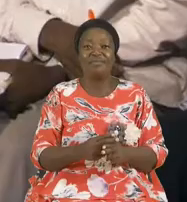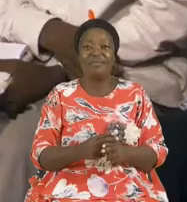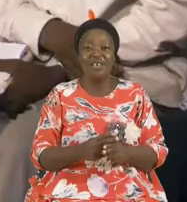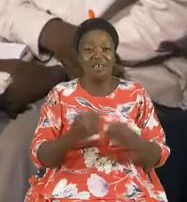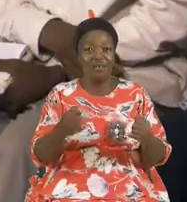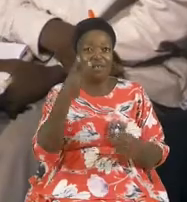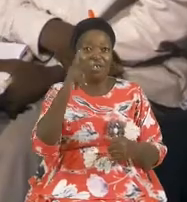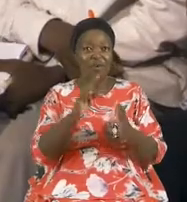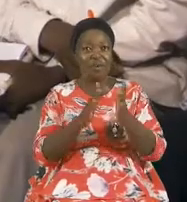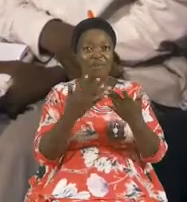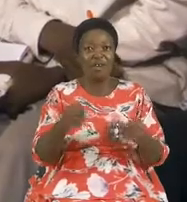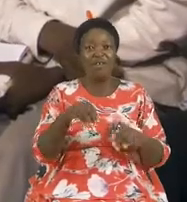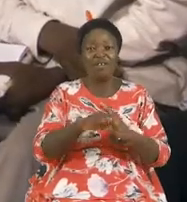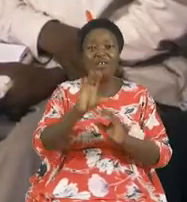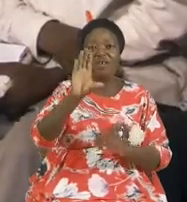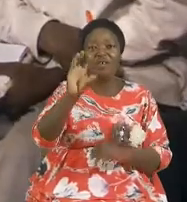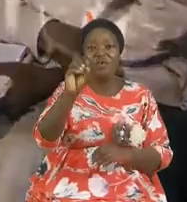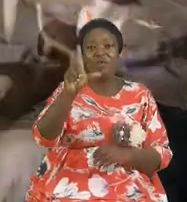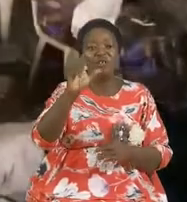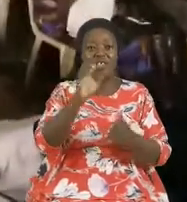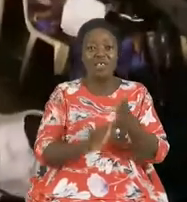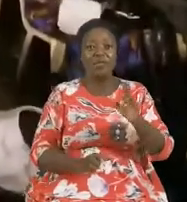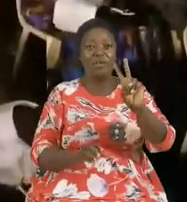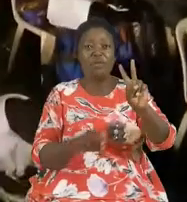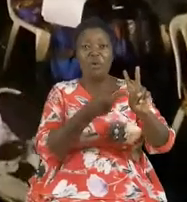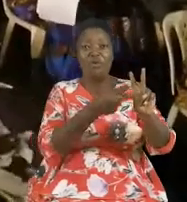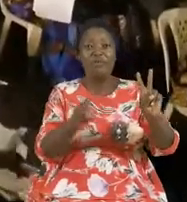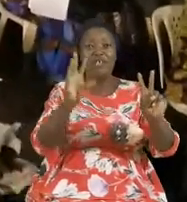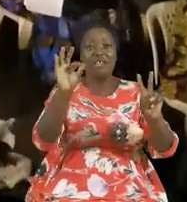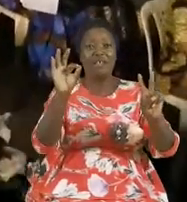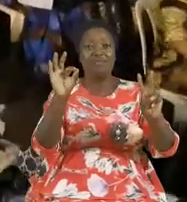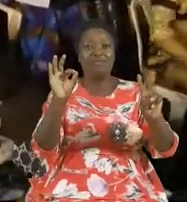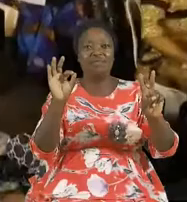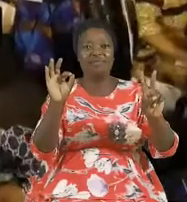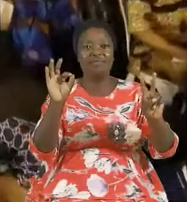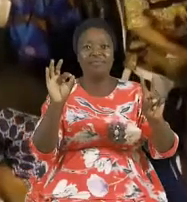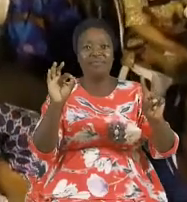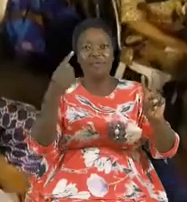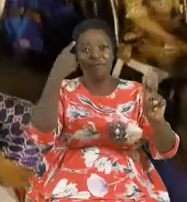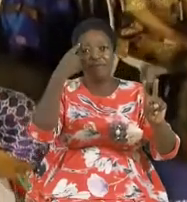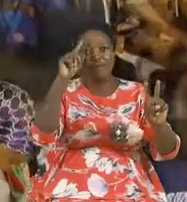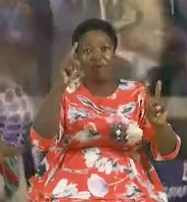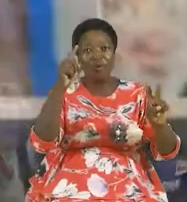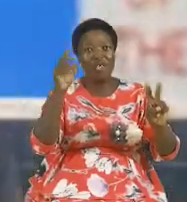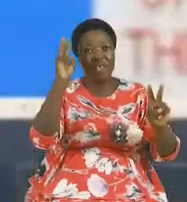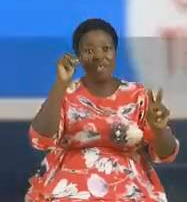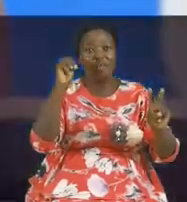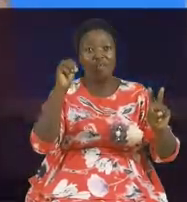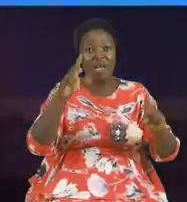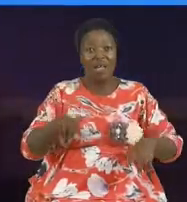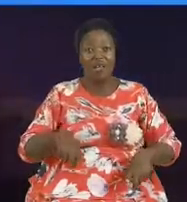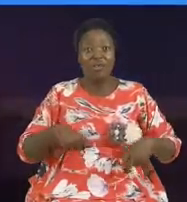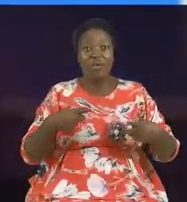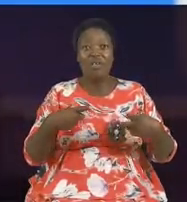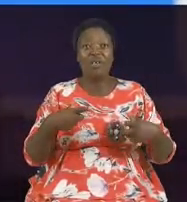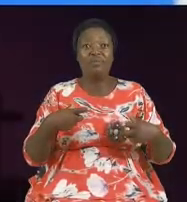in Jesus' name. Look at your Bible, Colossians chapter 2. I'm looking at verse